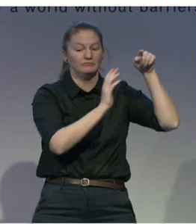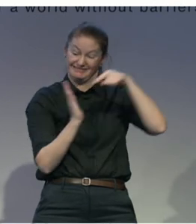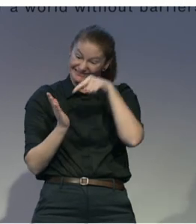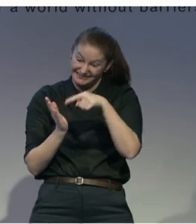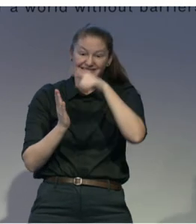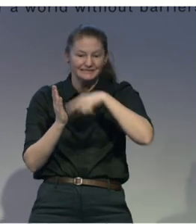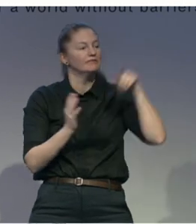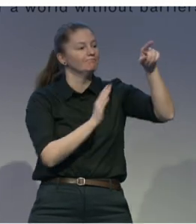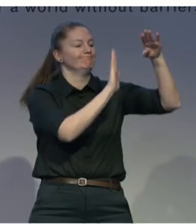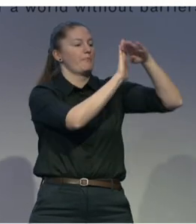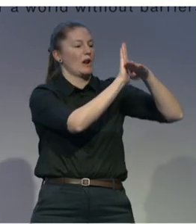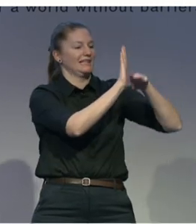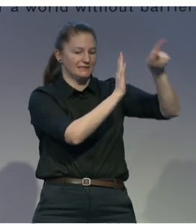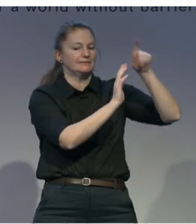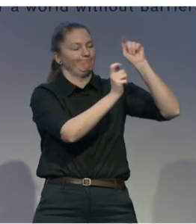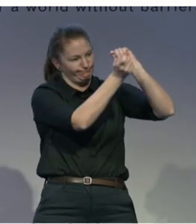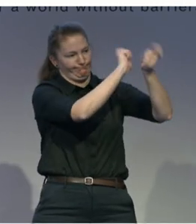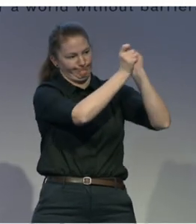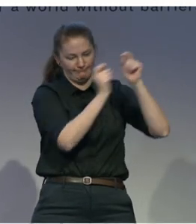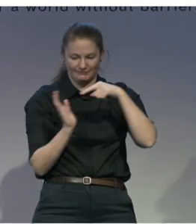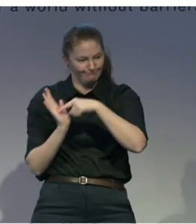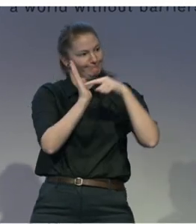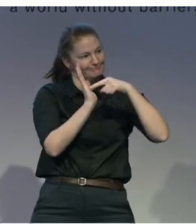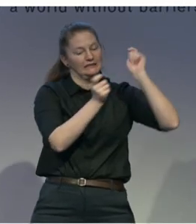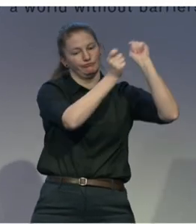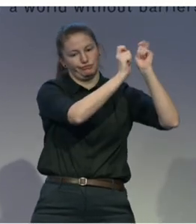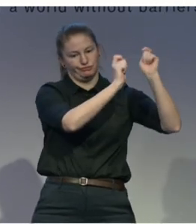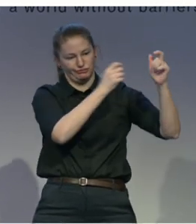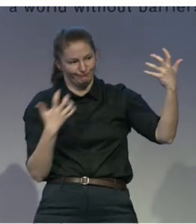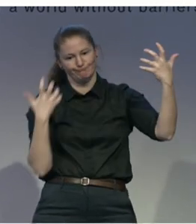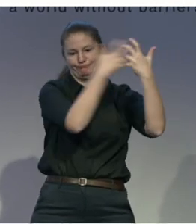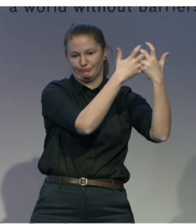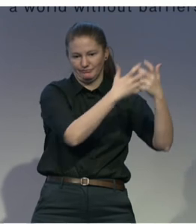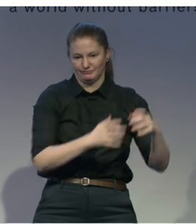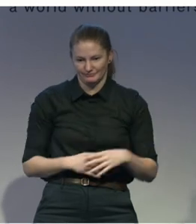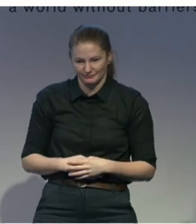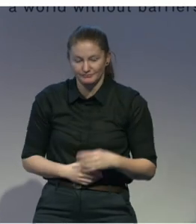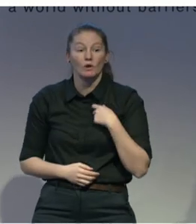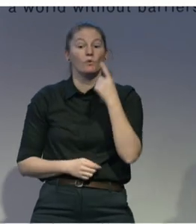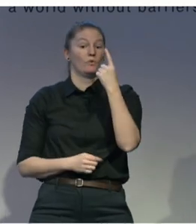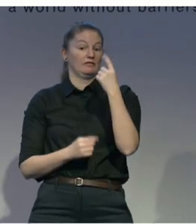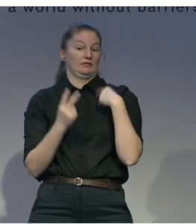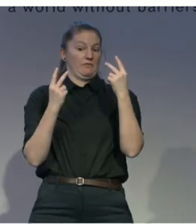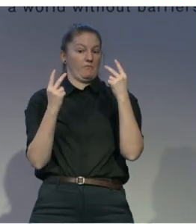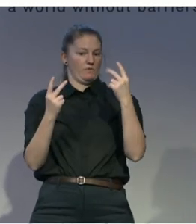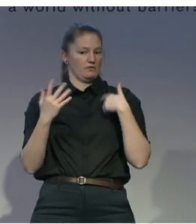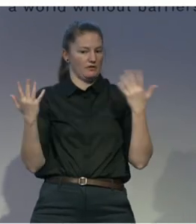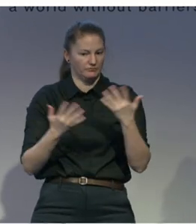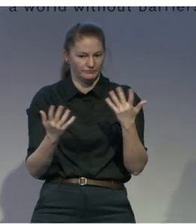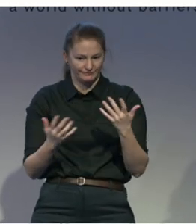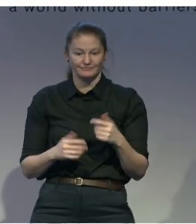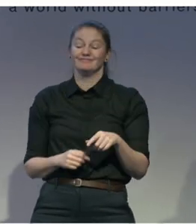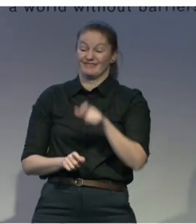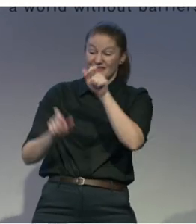thing for us, the organizations of persons with disabilities themselves